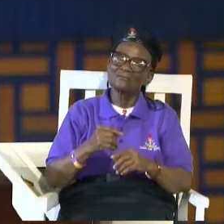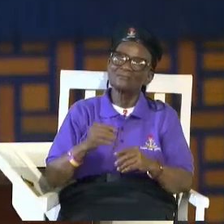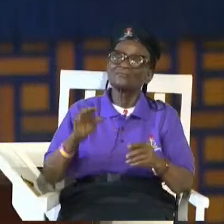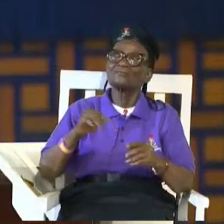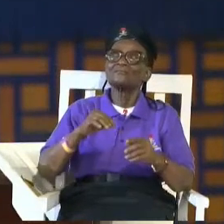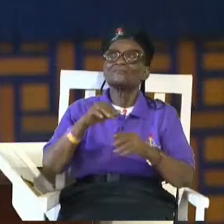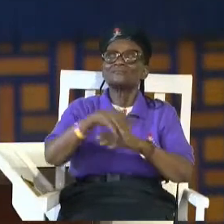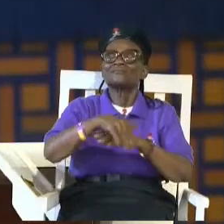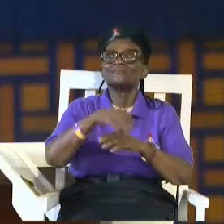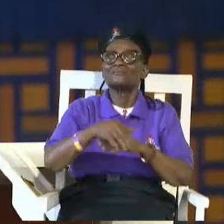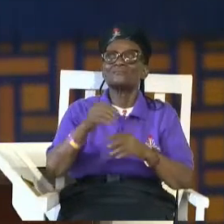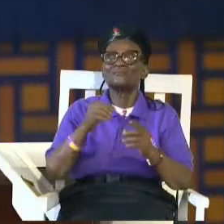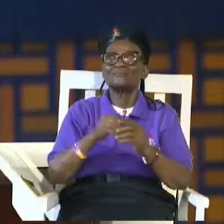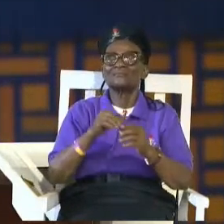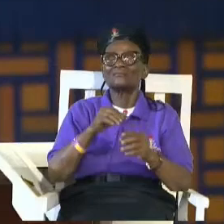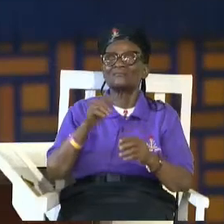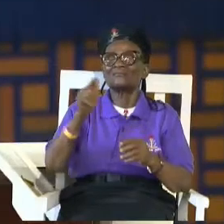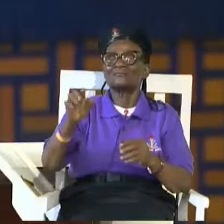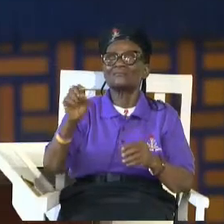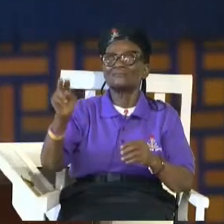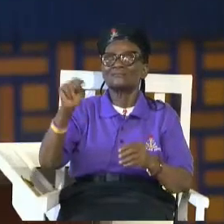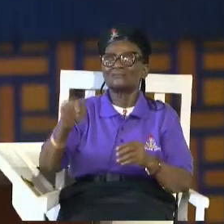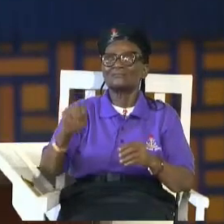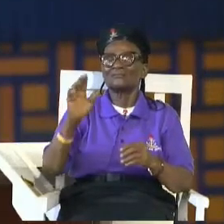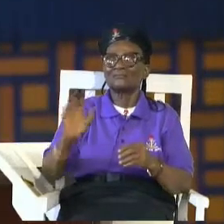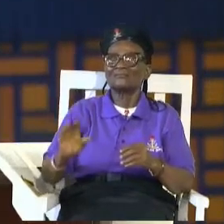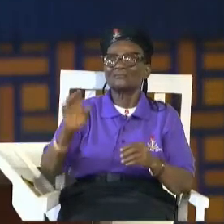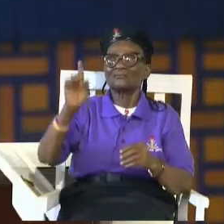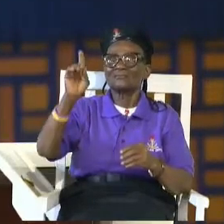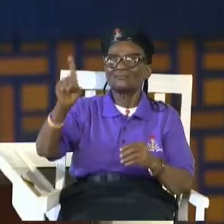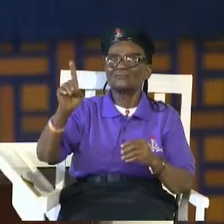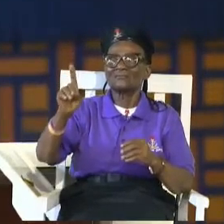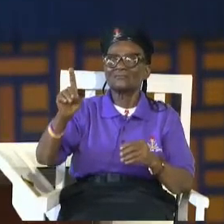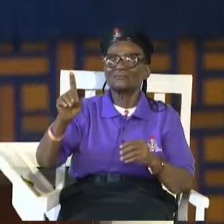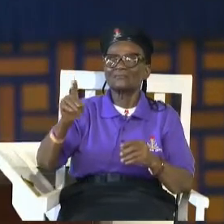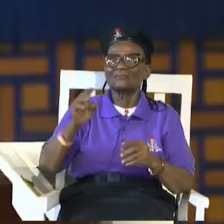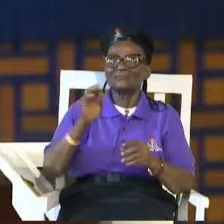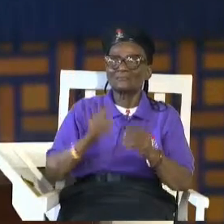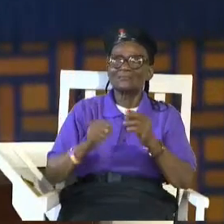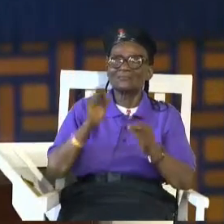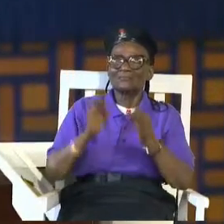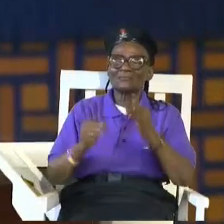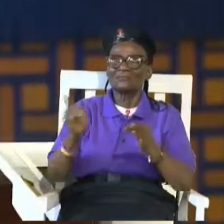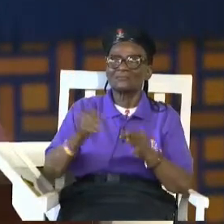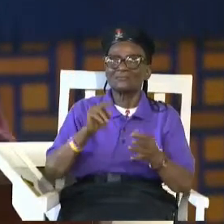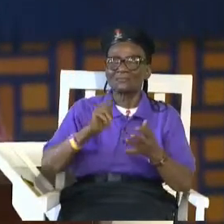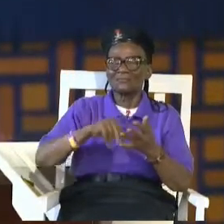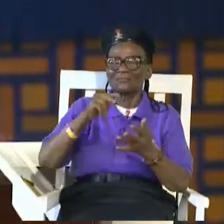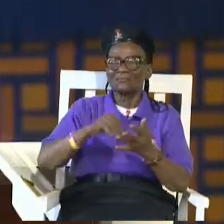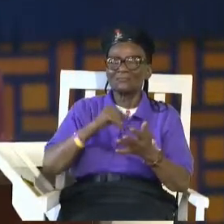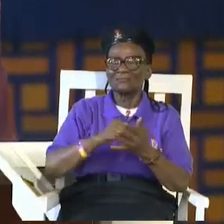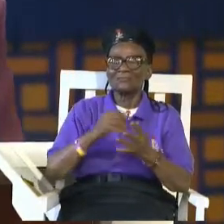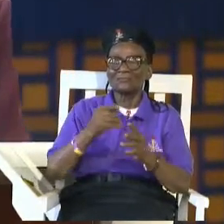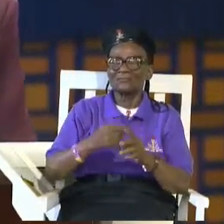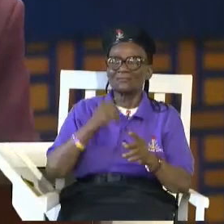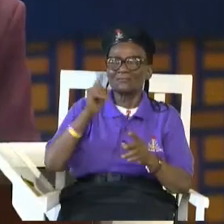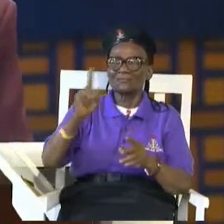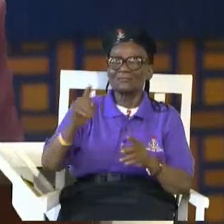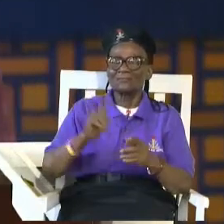In Genesis chapter 1, the same Genesis chapter 1, if you read it from verse 1 to